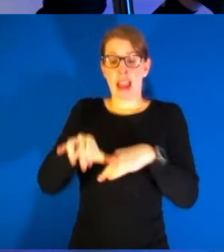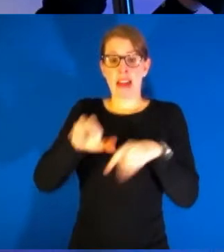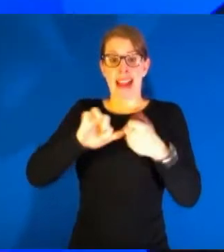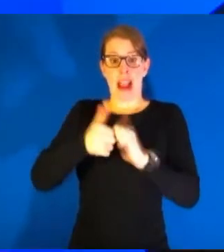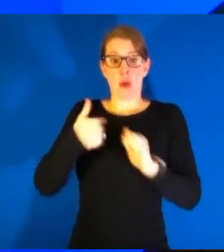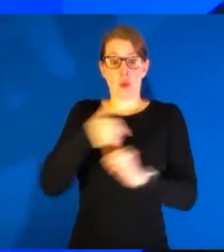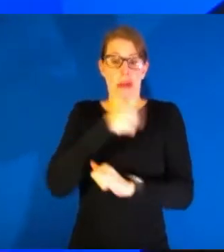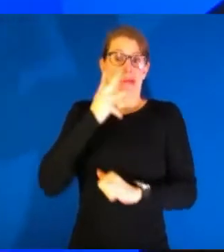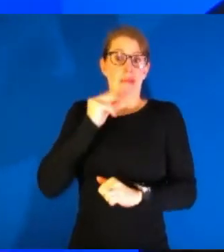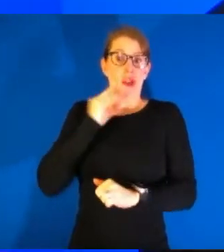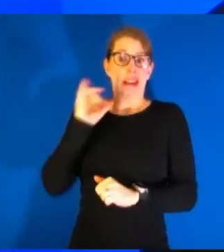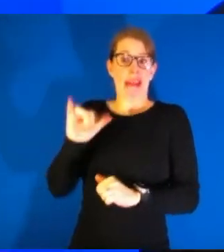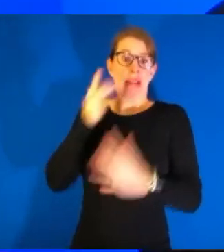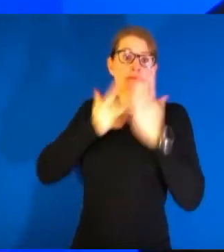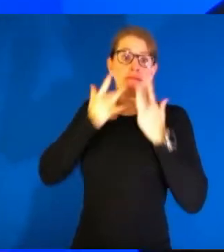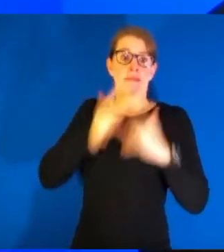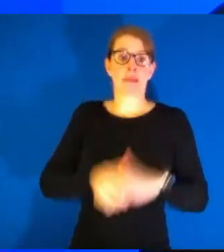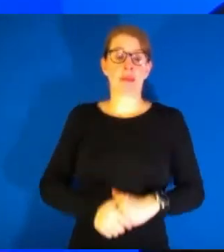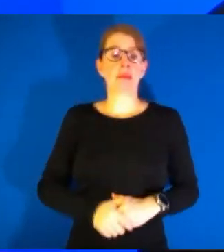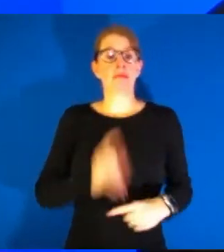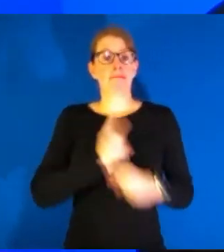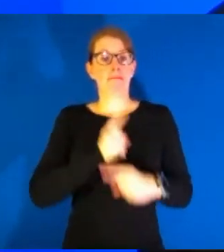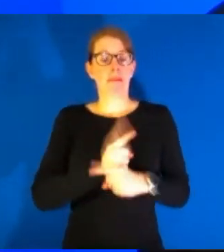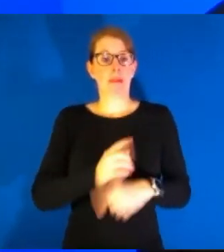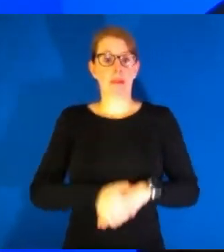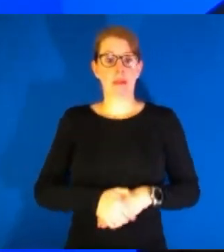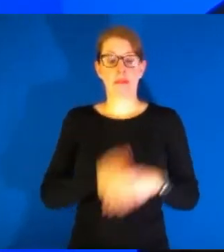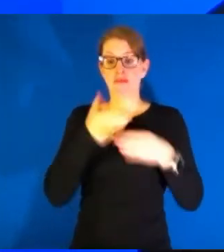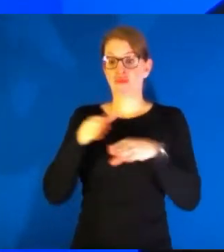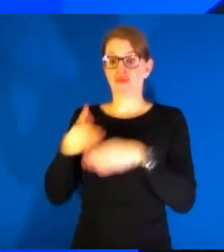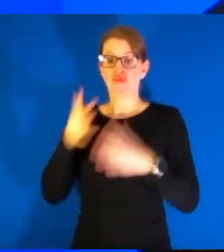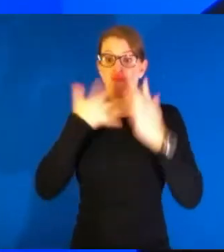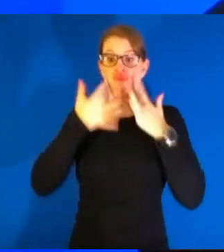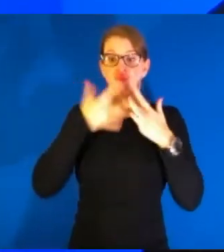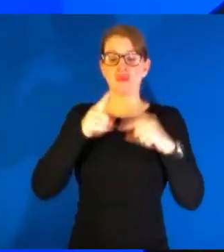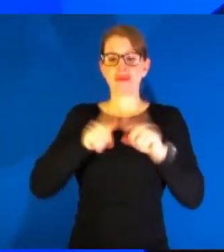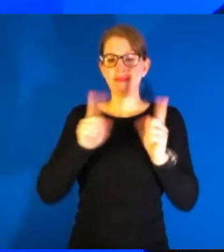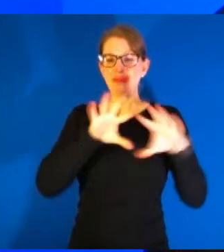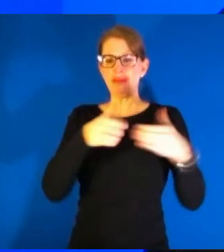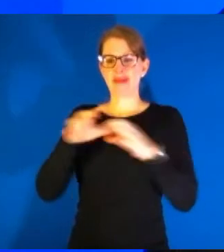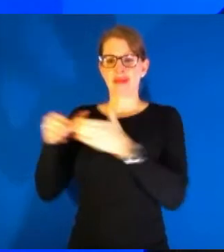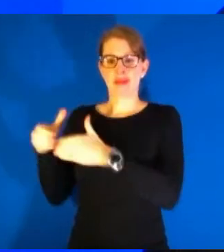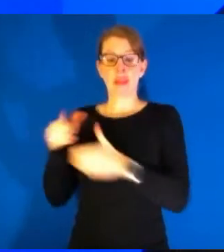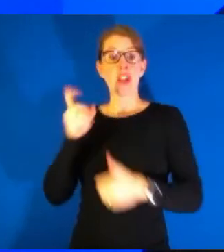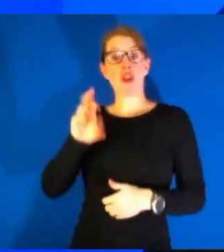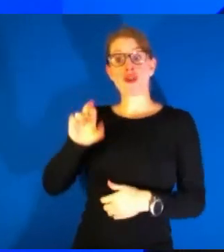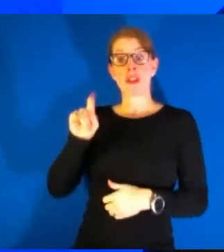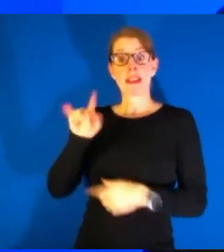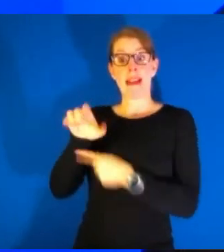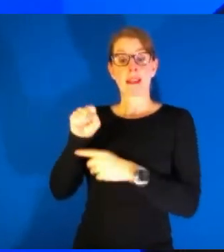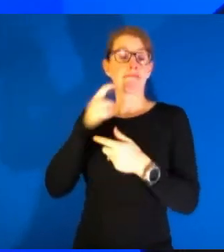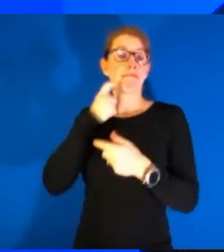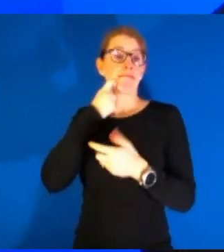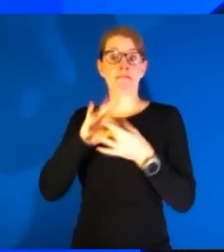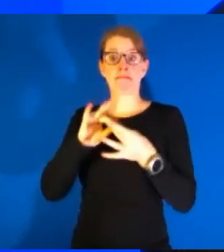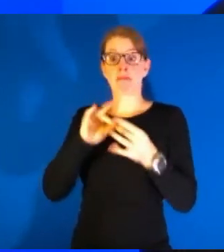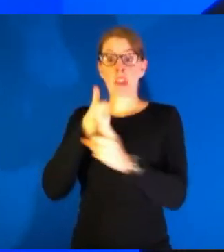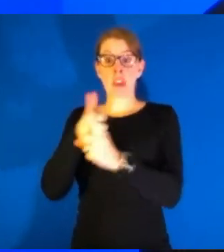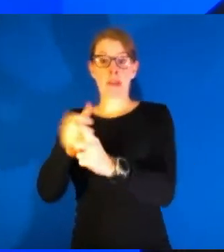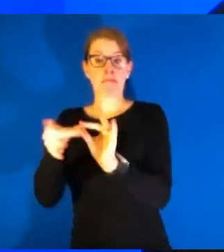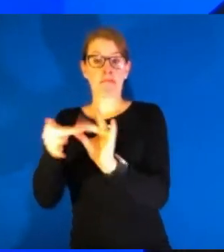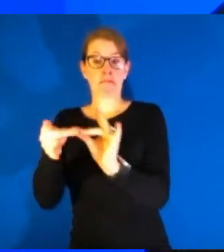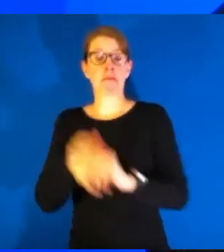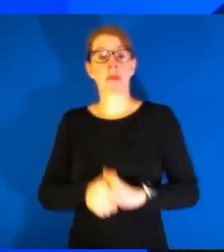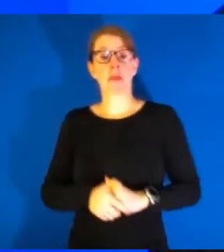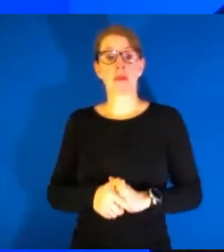You bet. So I divide shortages in a couple categories. So what Dr. Stites was just talking about and what you're talking about,